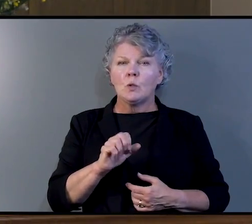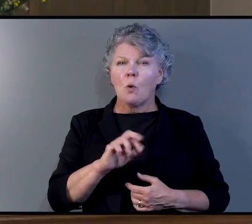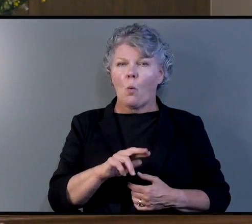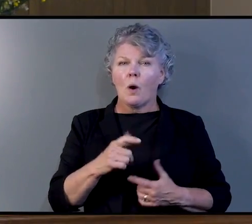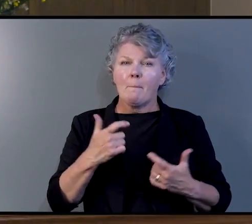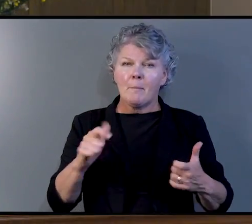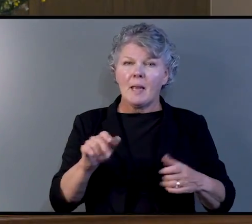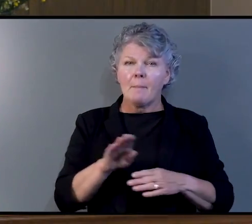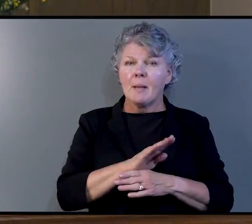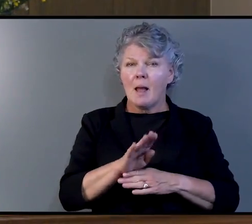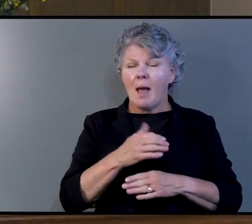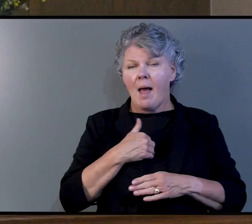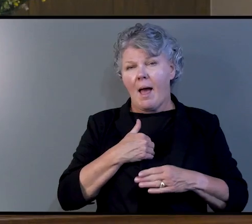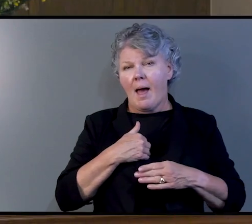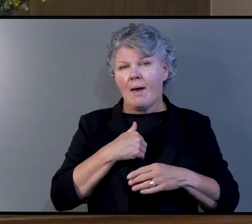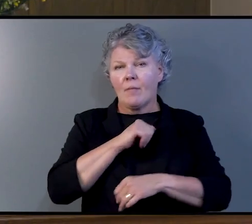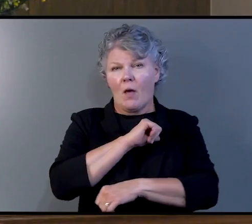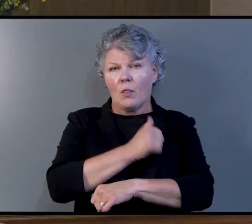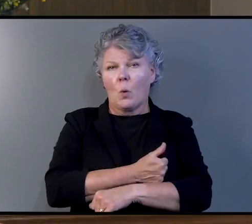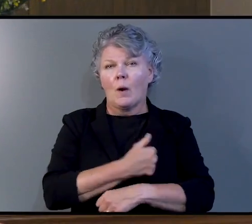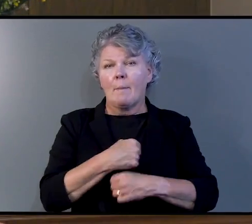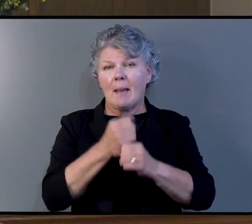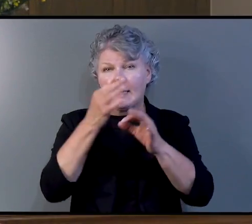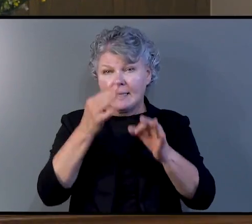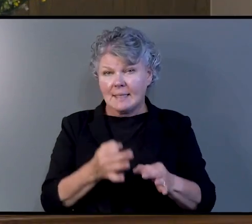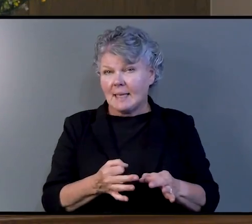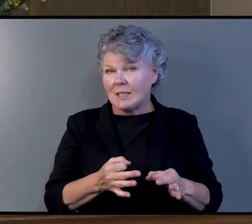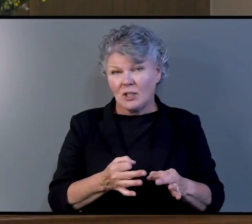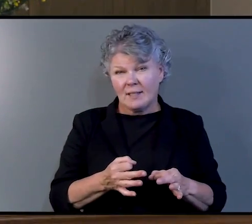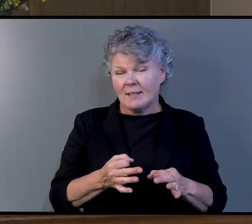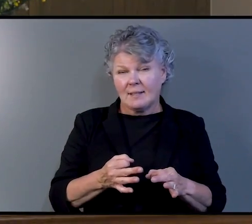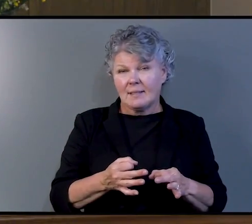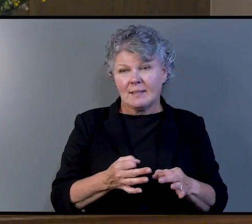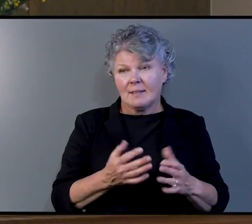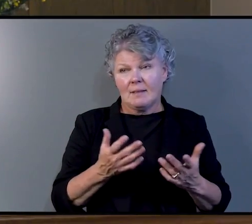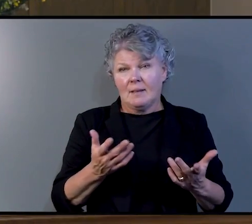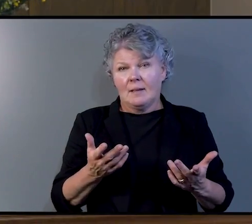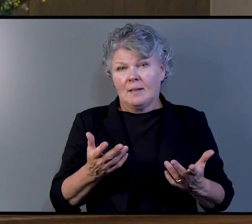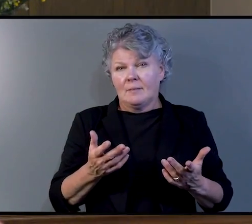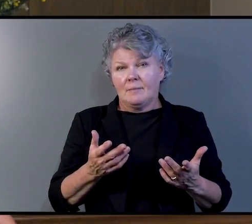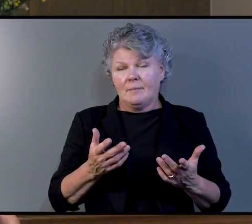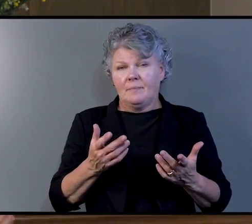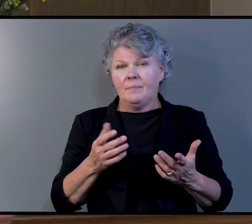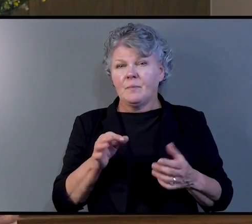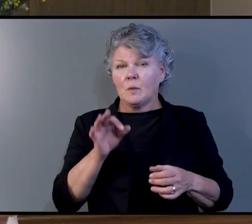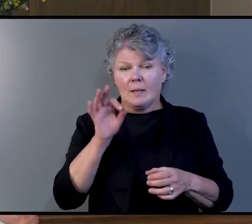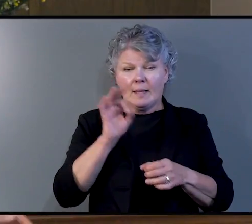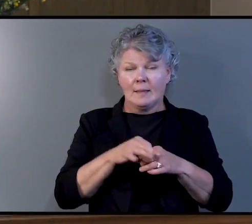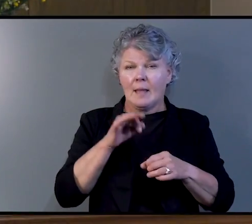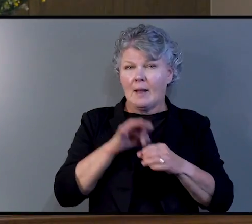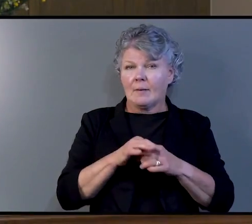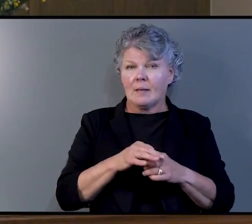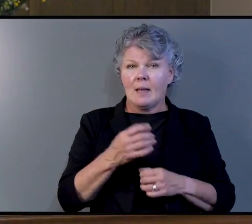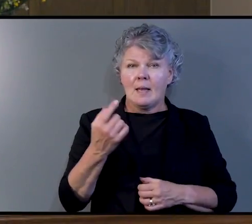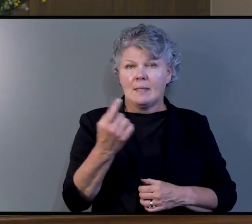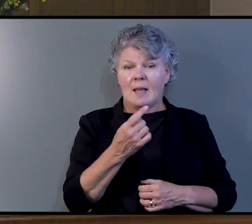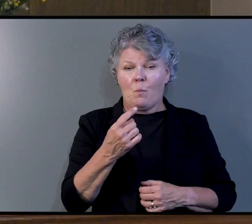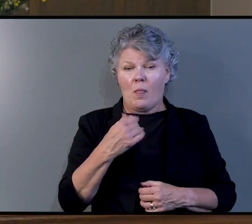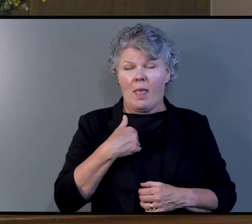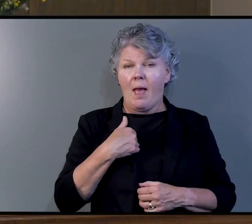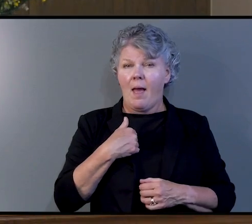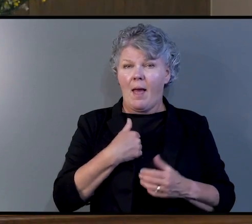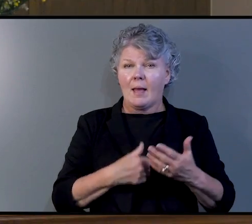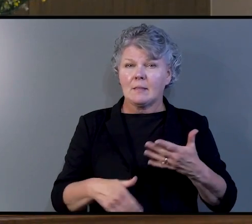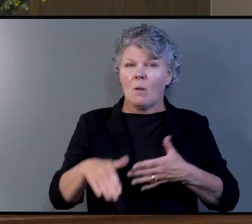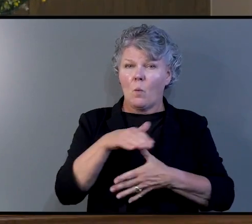to make decisions. All of this just to elect someone who is then seen as having ultimate authority in this